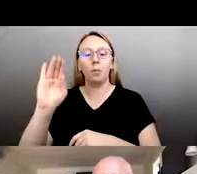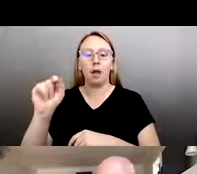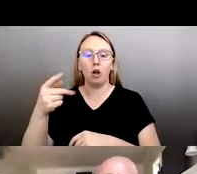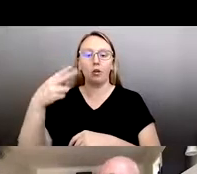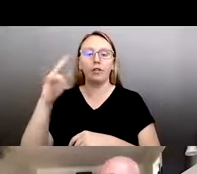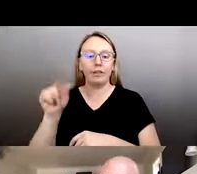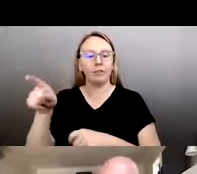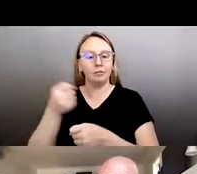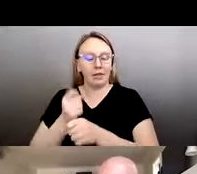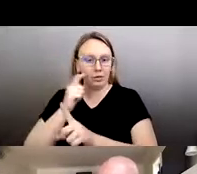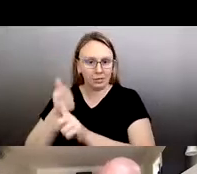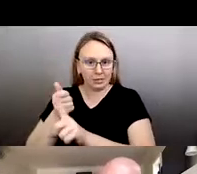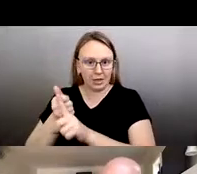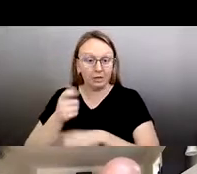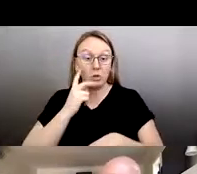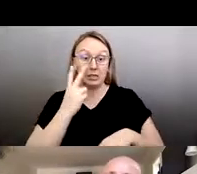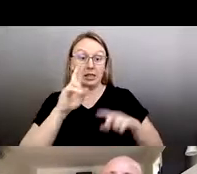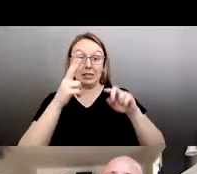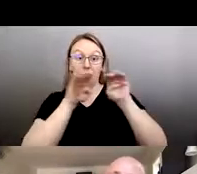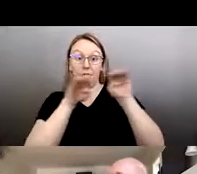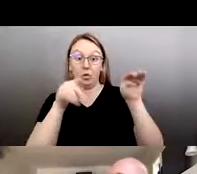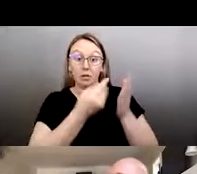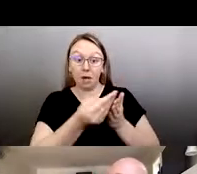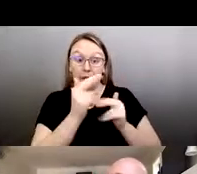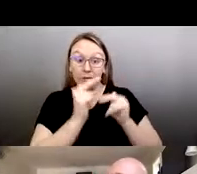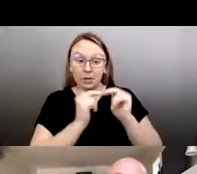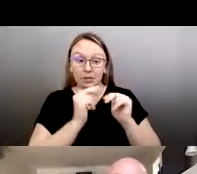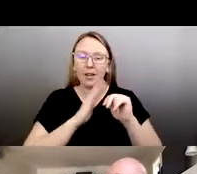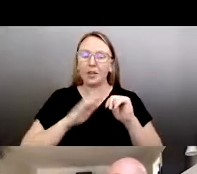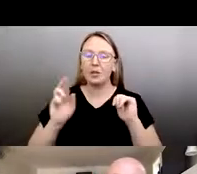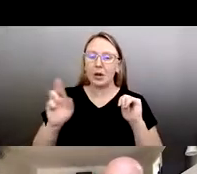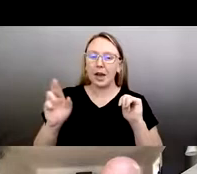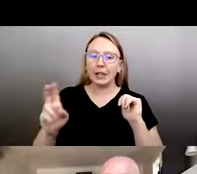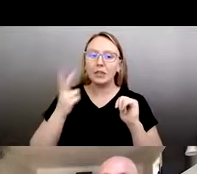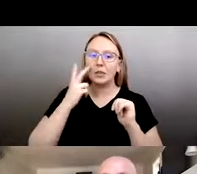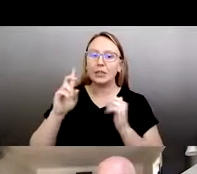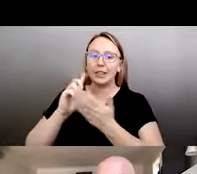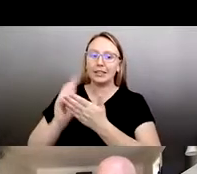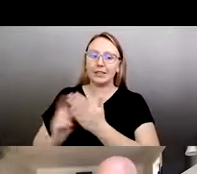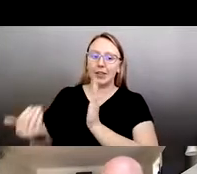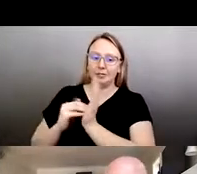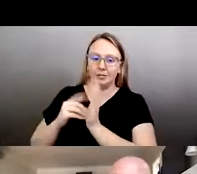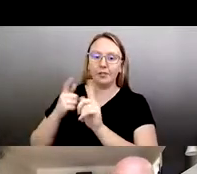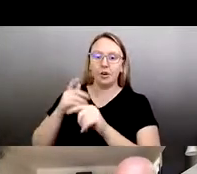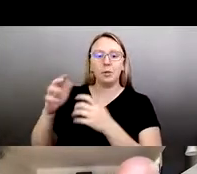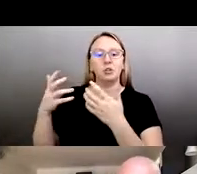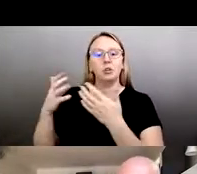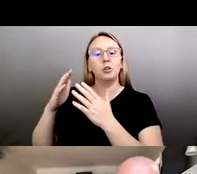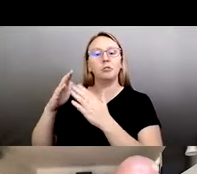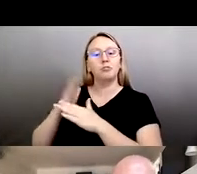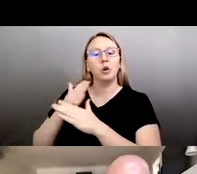the building, the second floor when Roger bought the building. And on the right, you can see the redesign by his partner, George Veranda, who is a modern